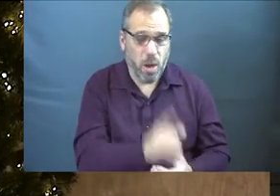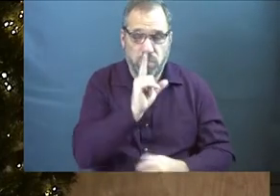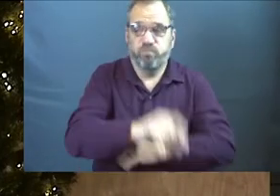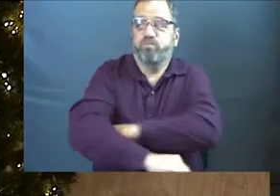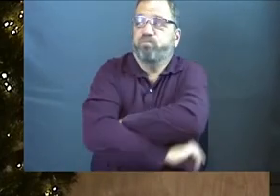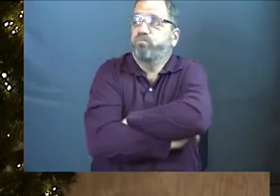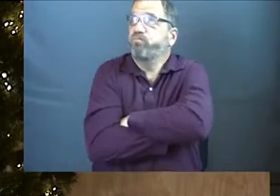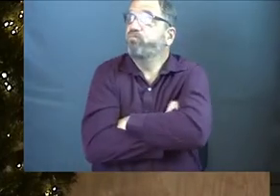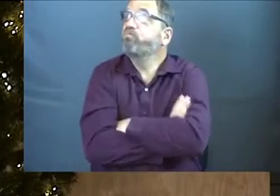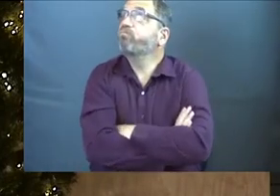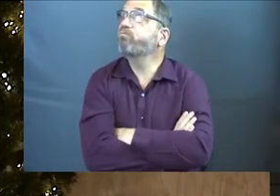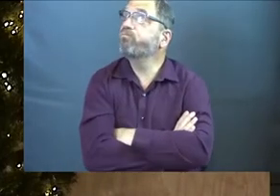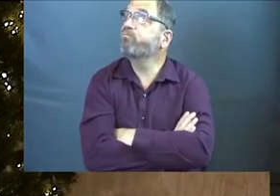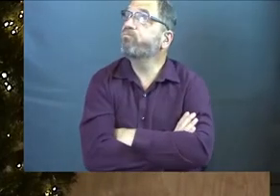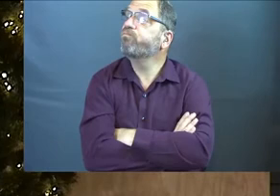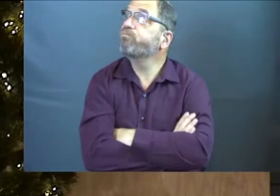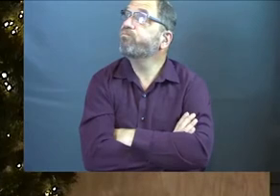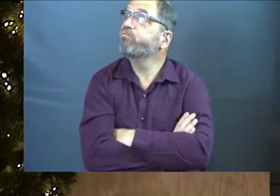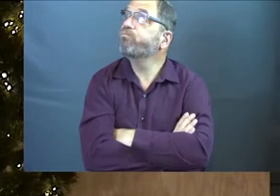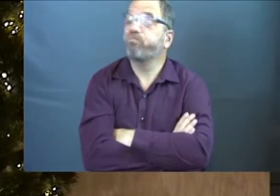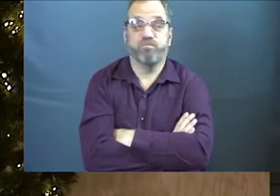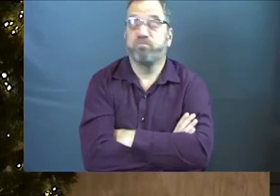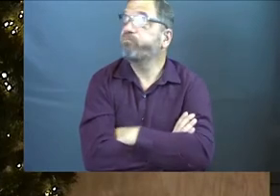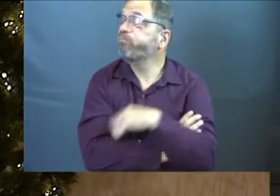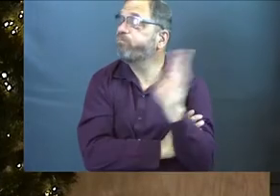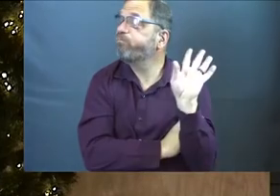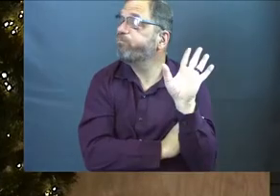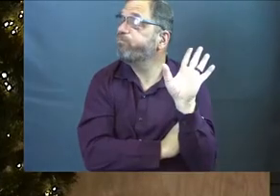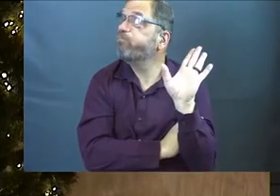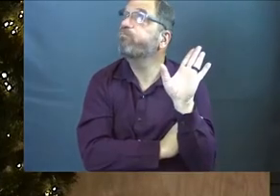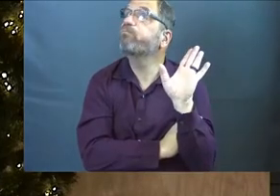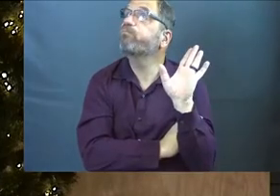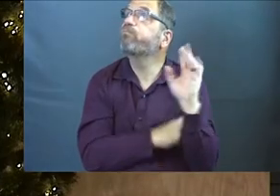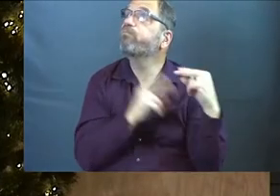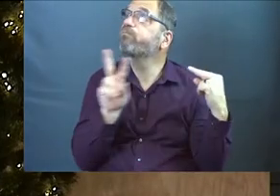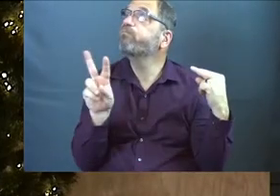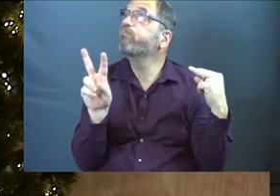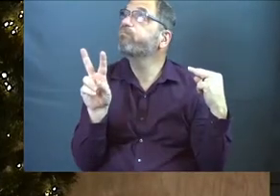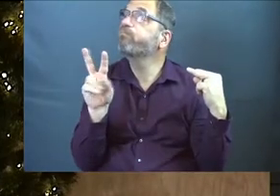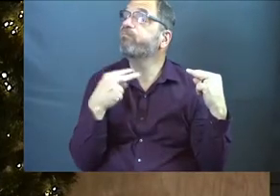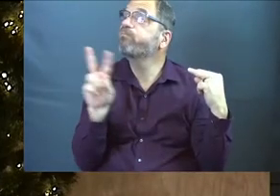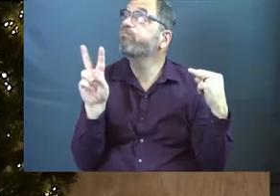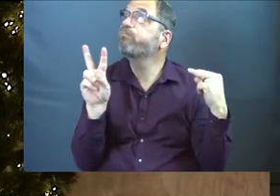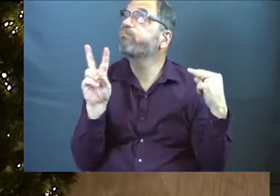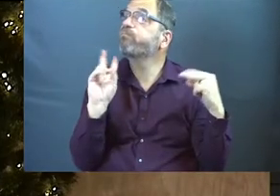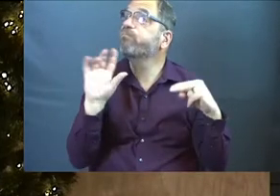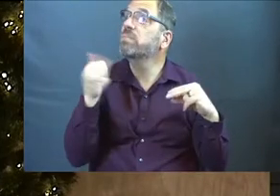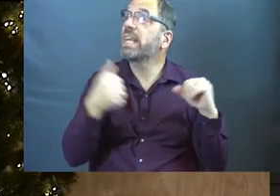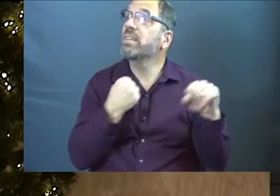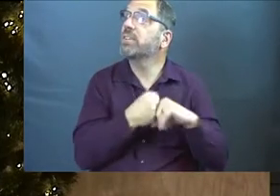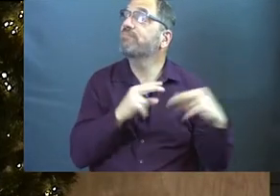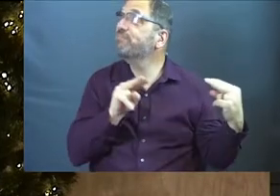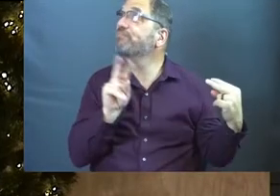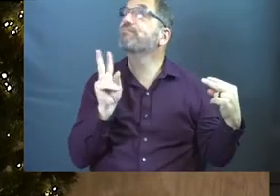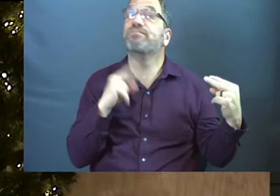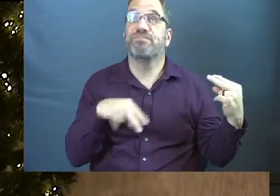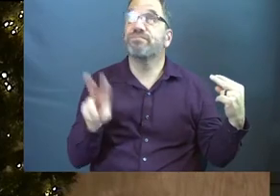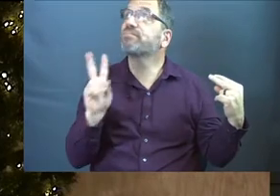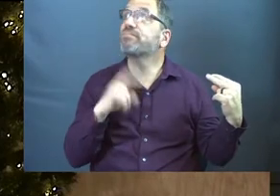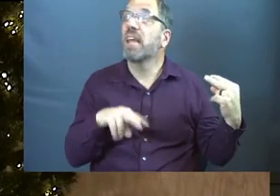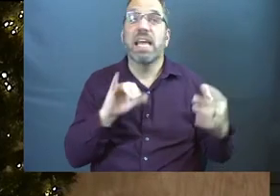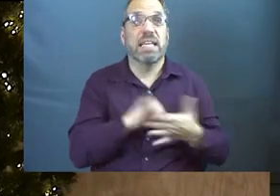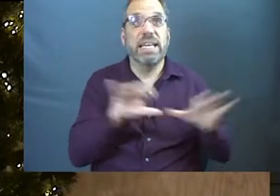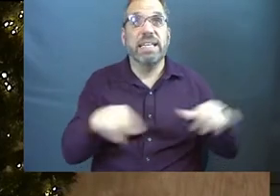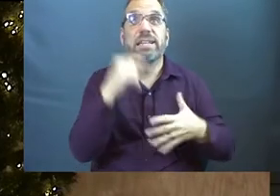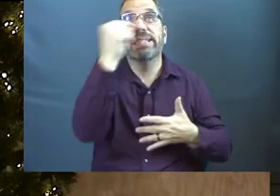silent treatment to. And I'm not going to look them in the eyes because I haven't looked them in the eyes for the last 10 years. Because they did